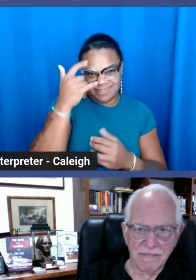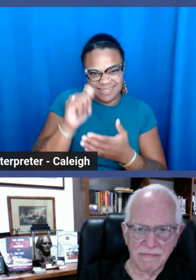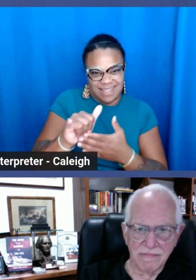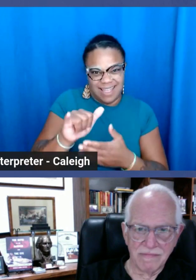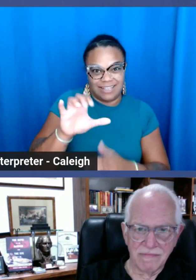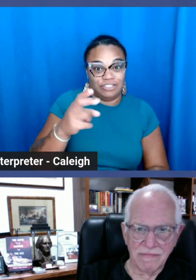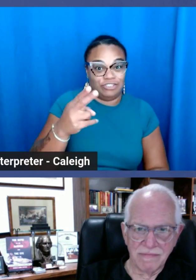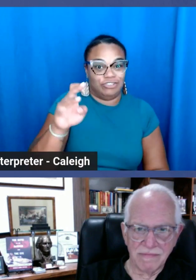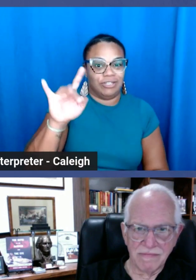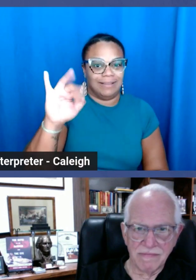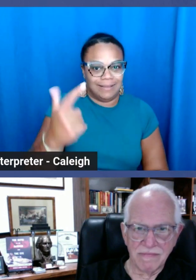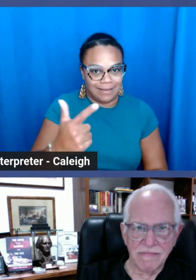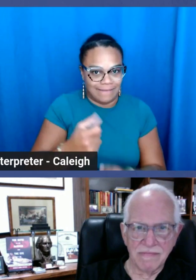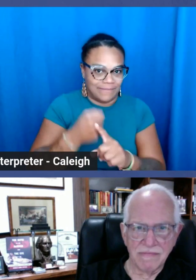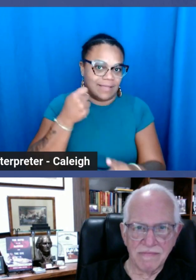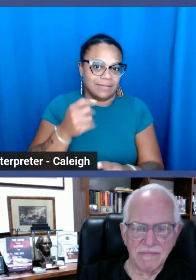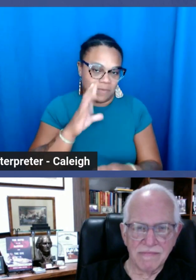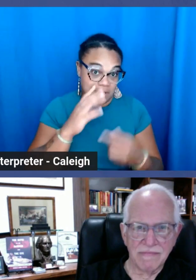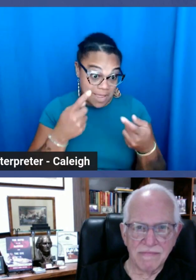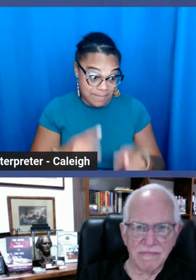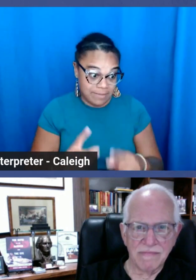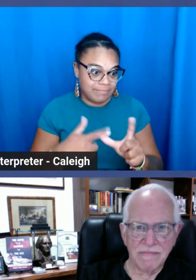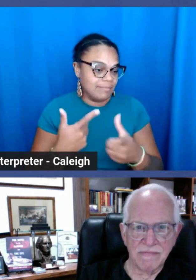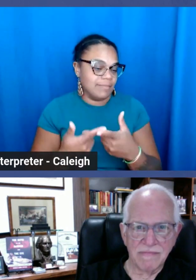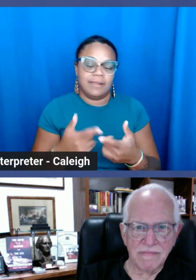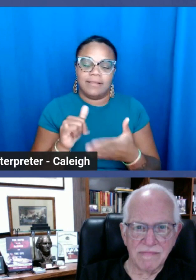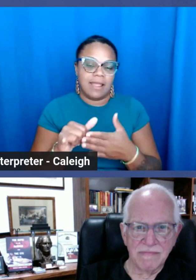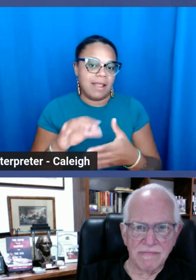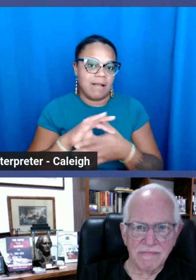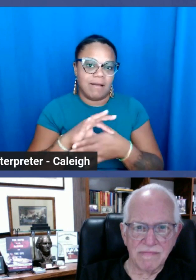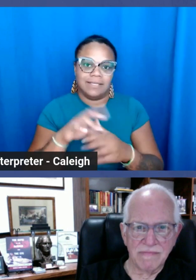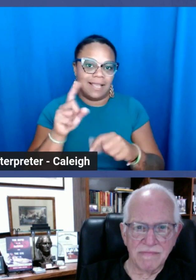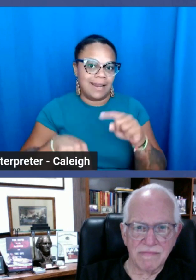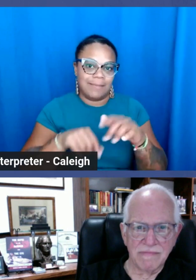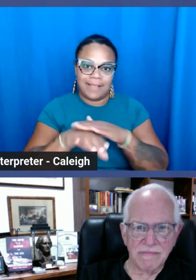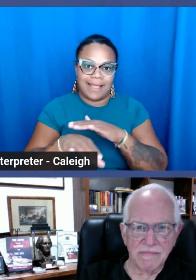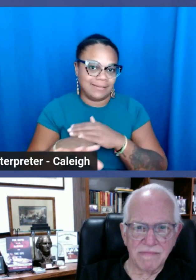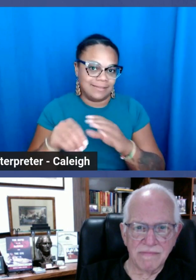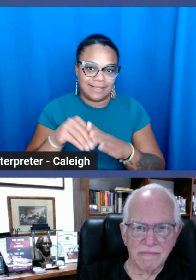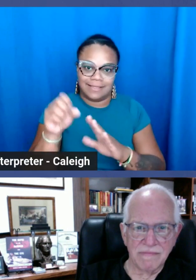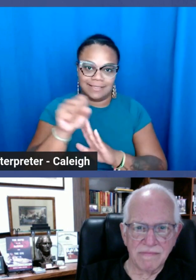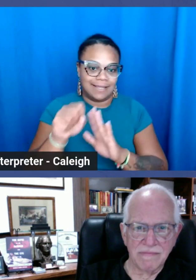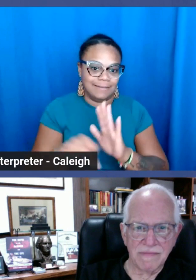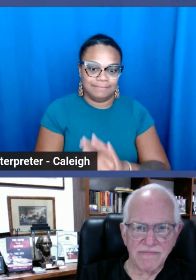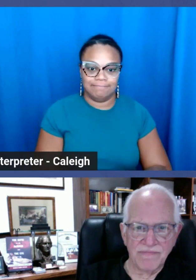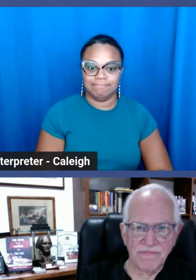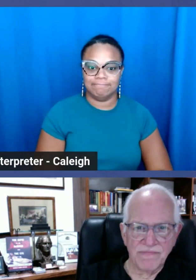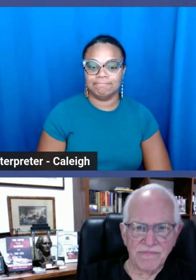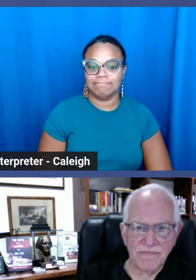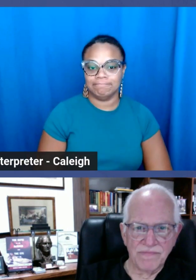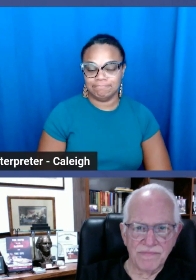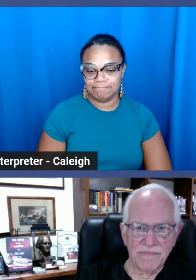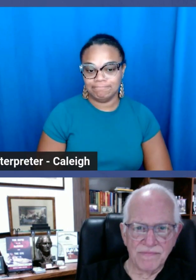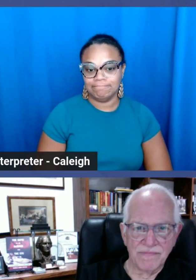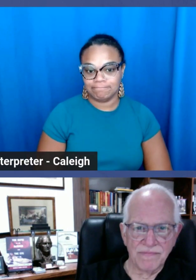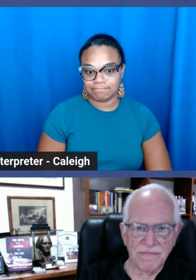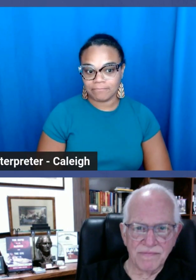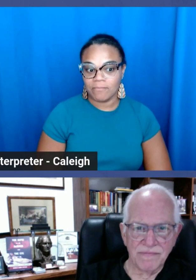manifests itself and the content cannot be accessed in those states. So